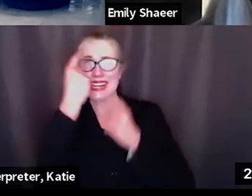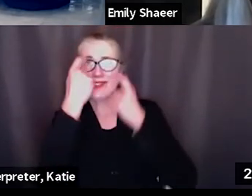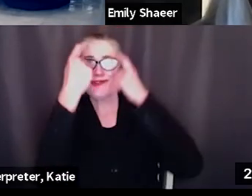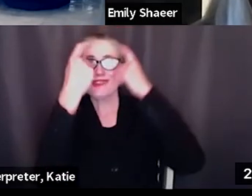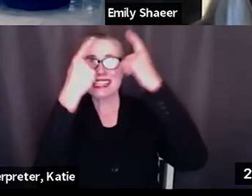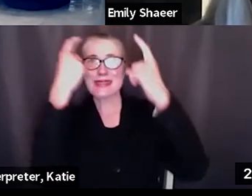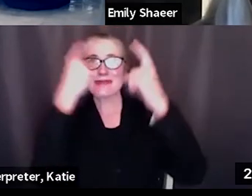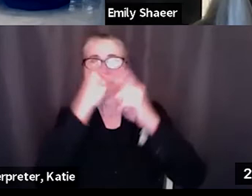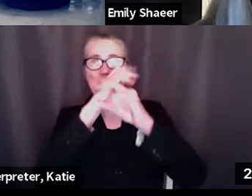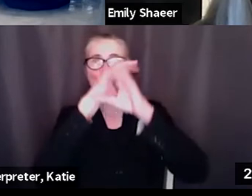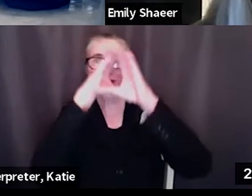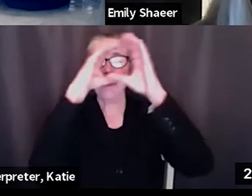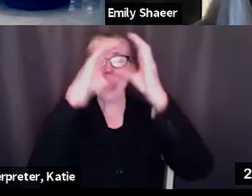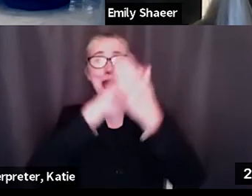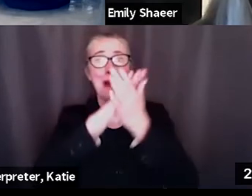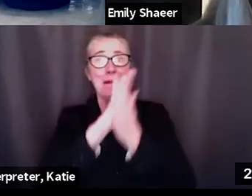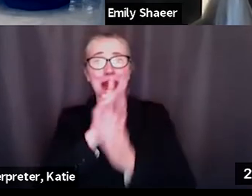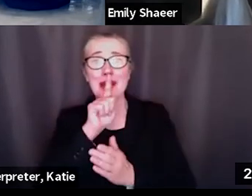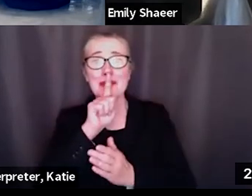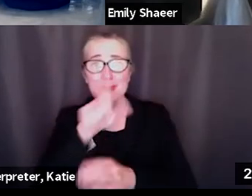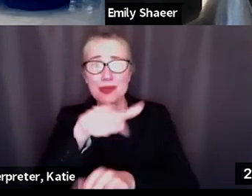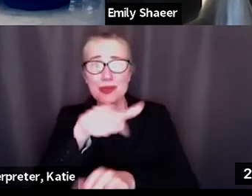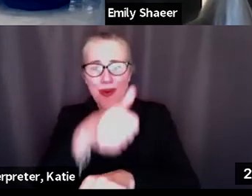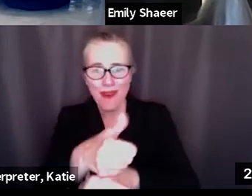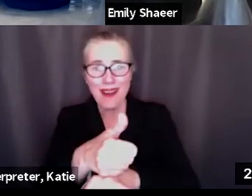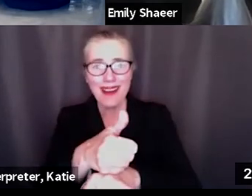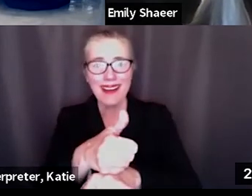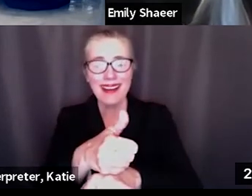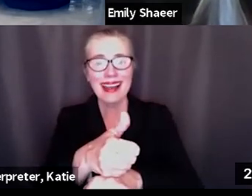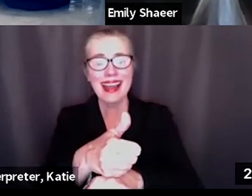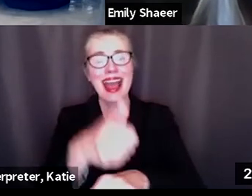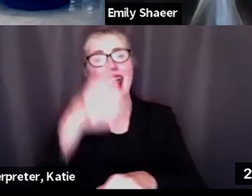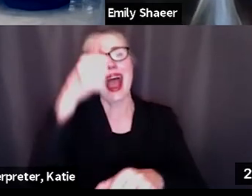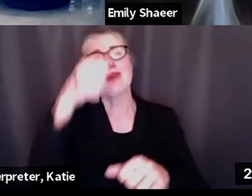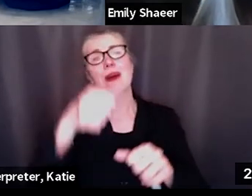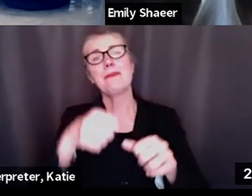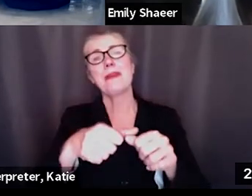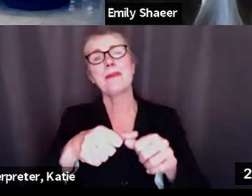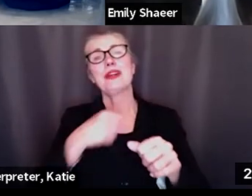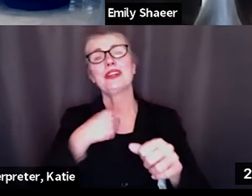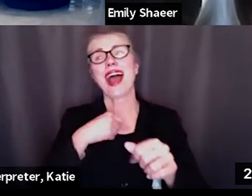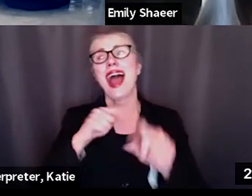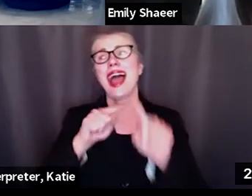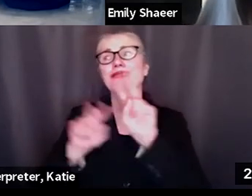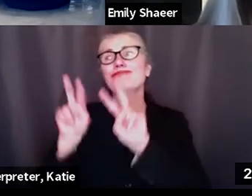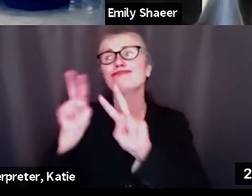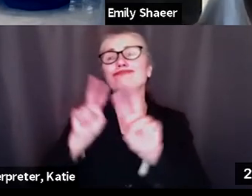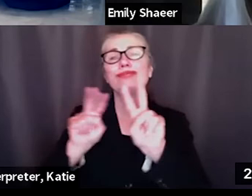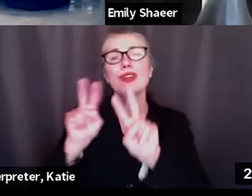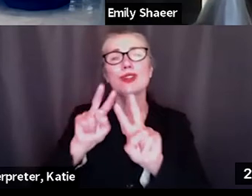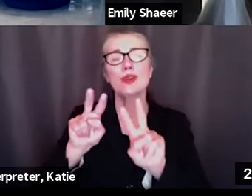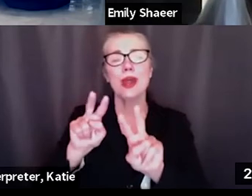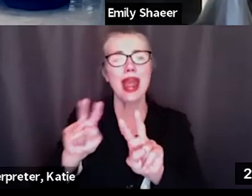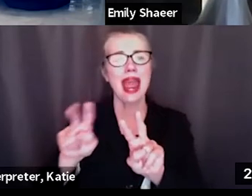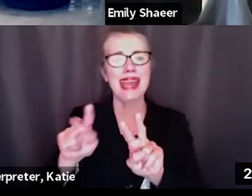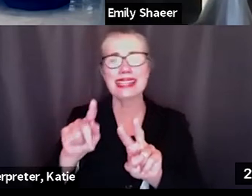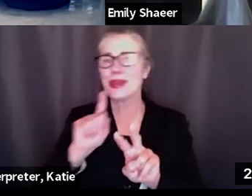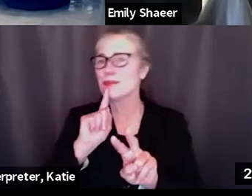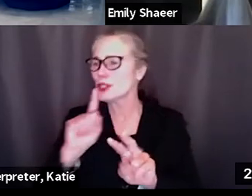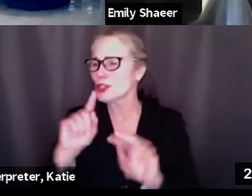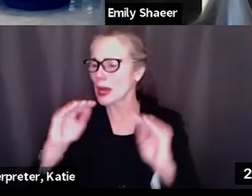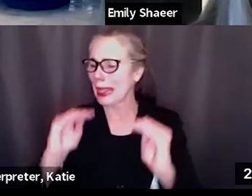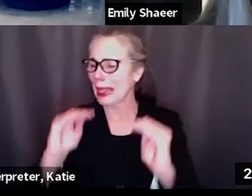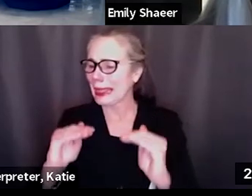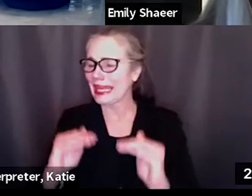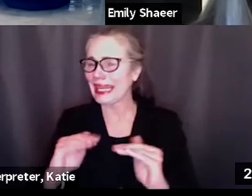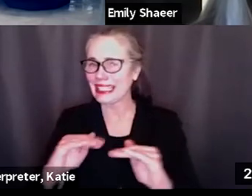here we are it's coming true and i remember i did a slight um tour of it and i talked about making sure that our littlest kids my little babies